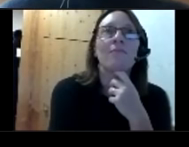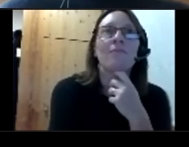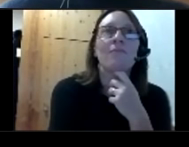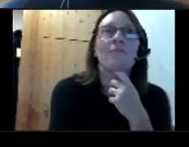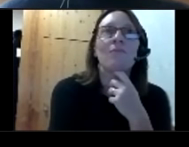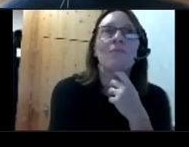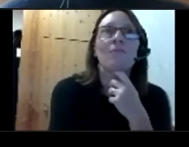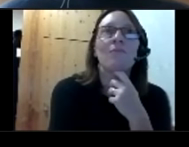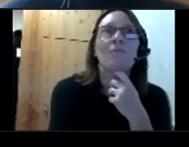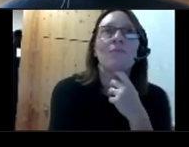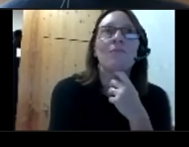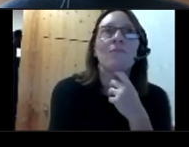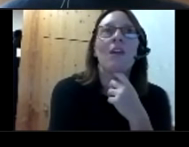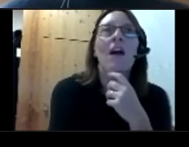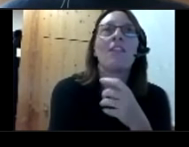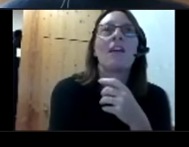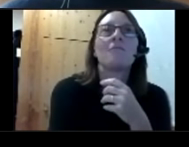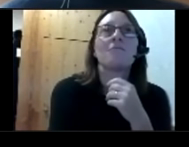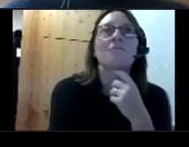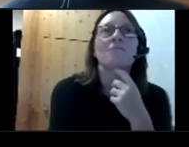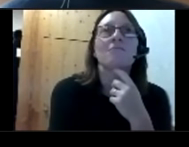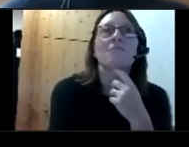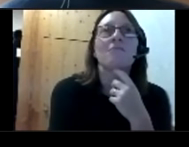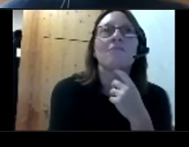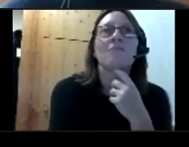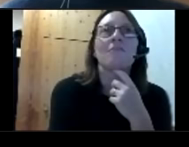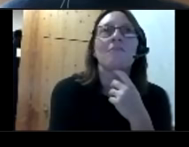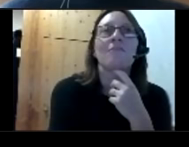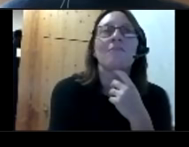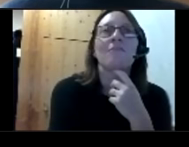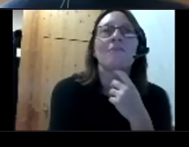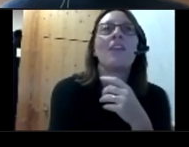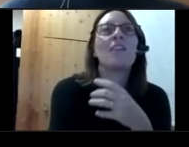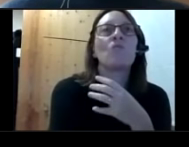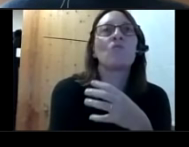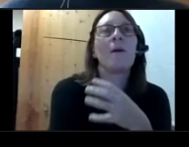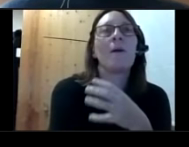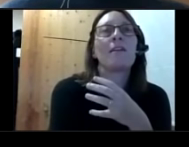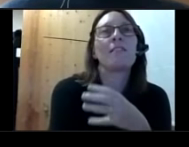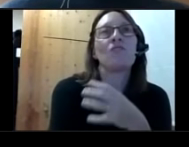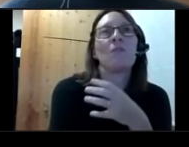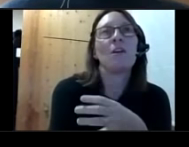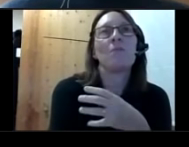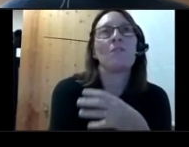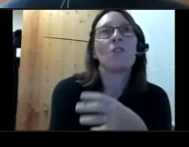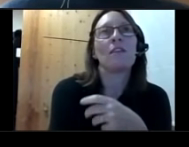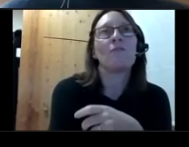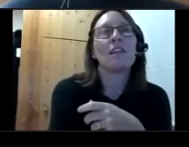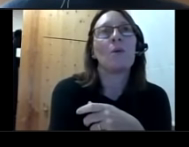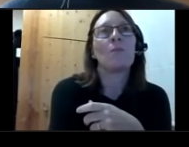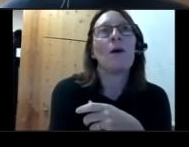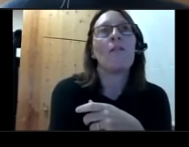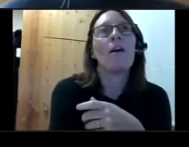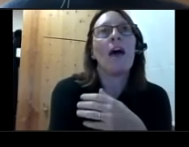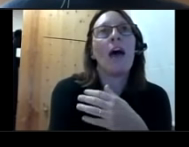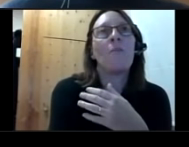and the benefits of a higher education because of these systems. So that's the purpose of this. I think it's also about considering the purpose of using video